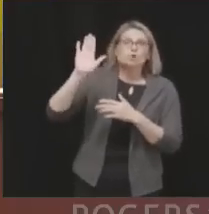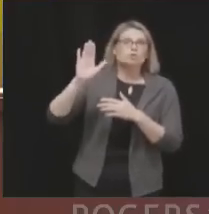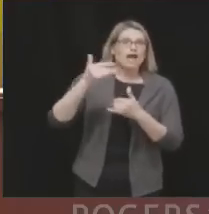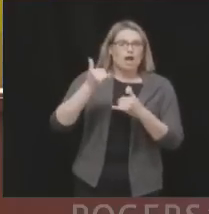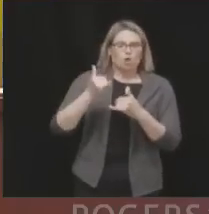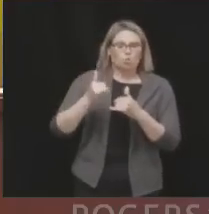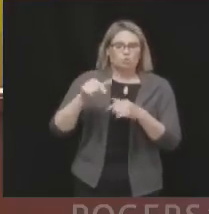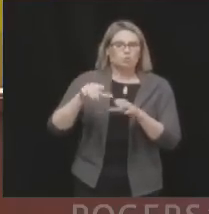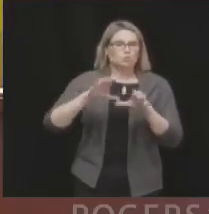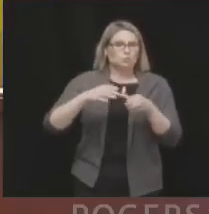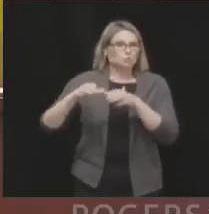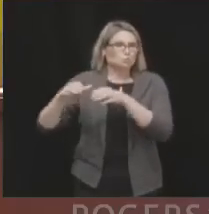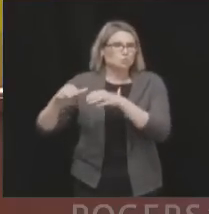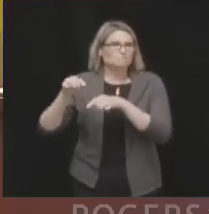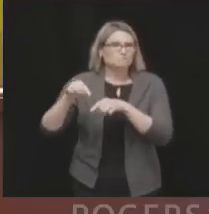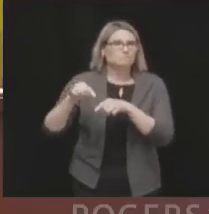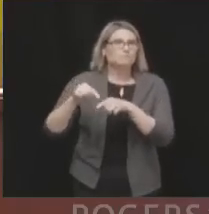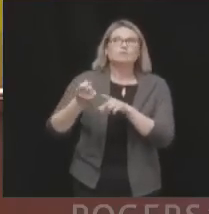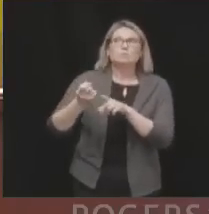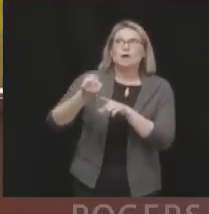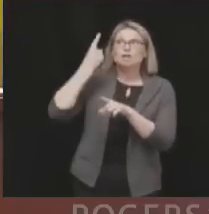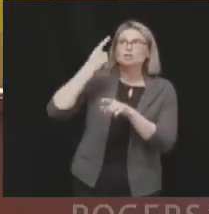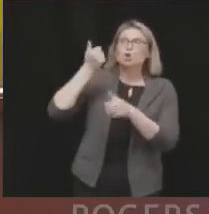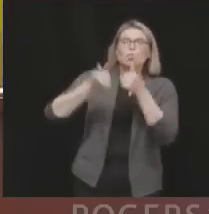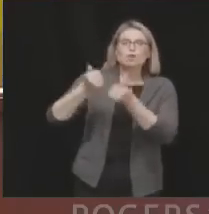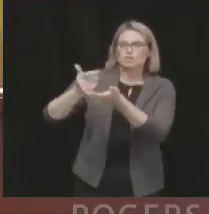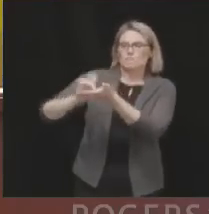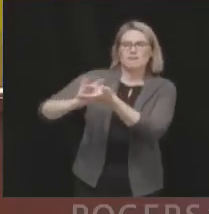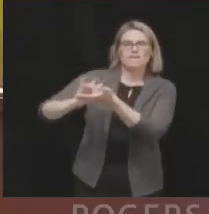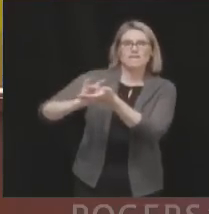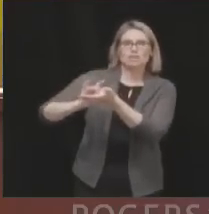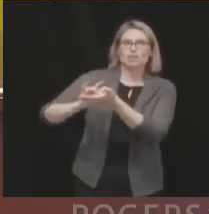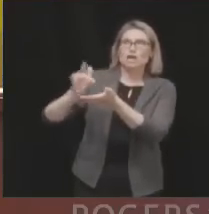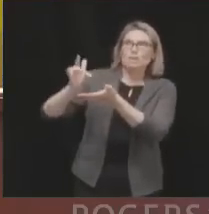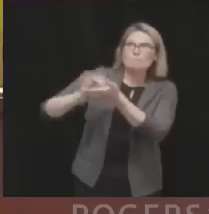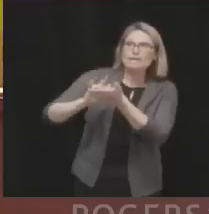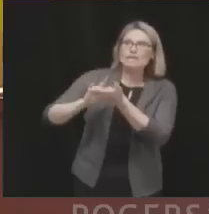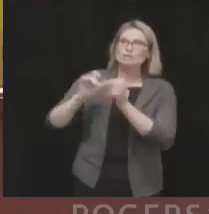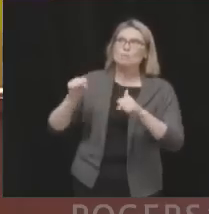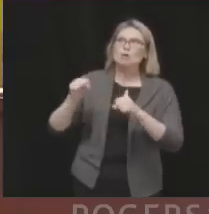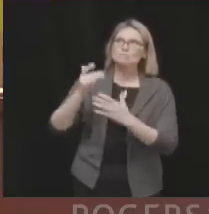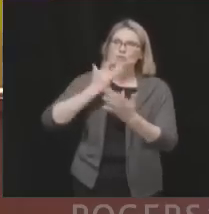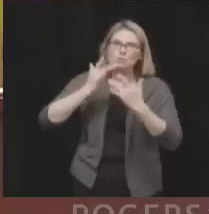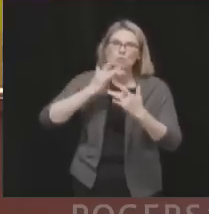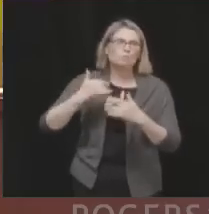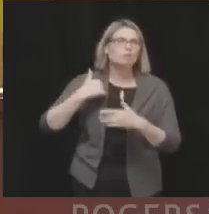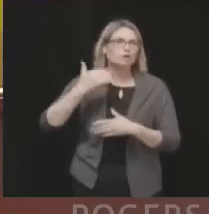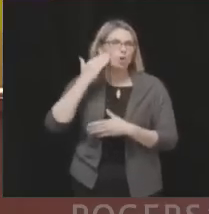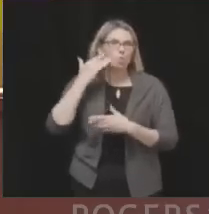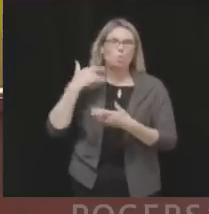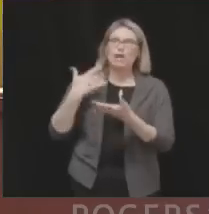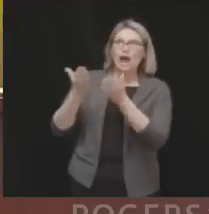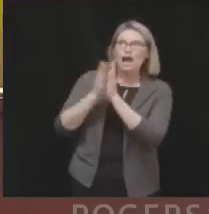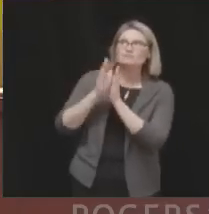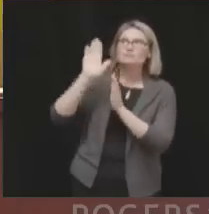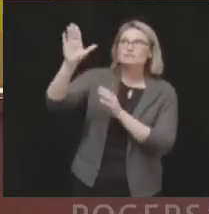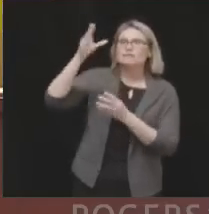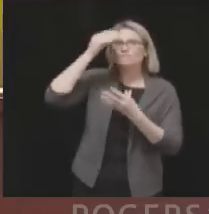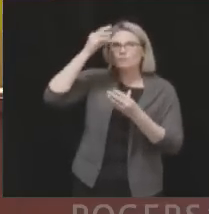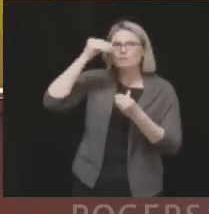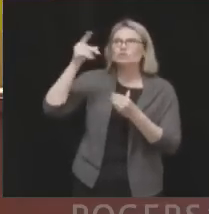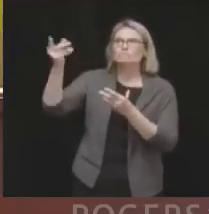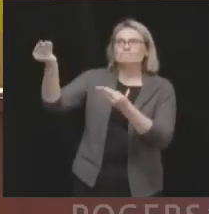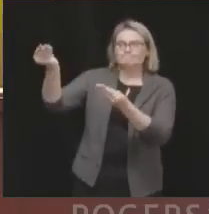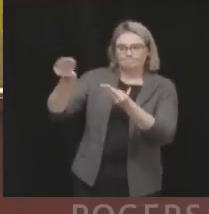decision based on the facts. And in light of that information not being available, it's all right. Well, we want to ensure